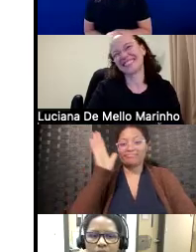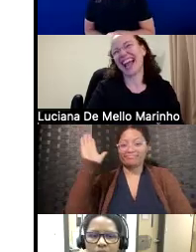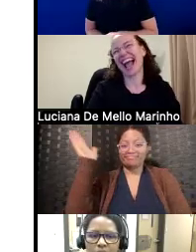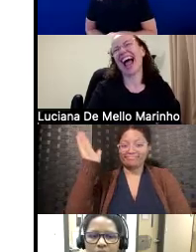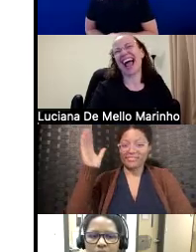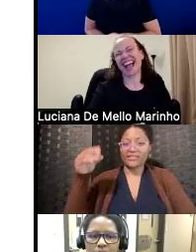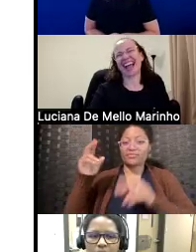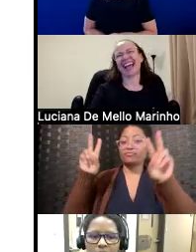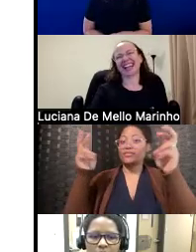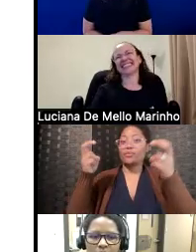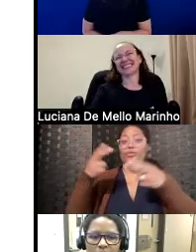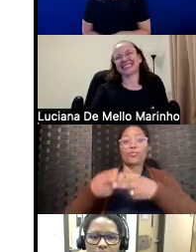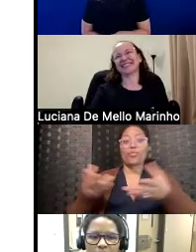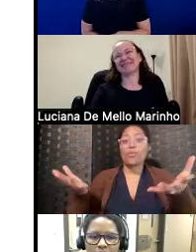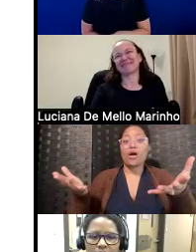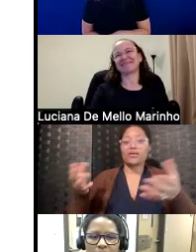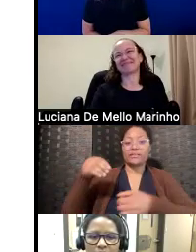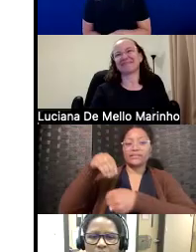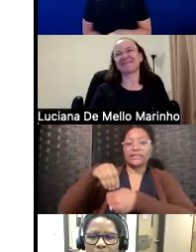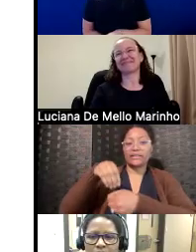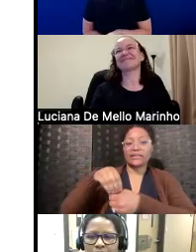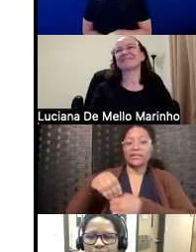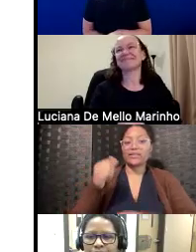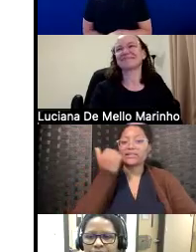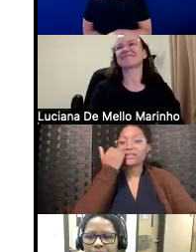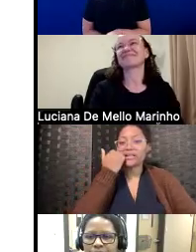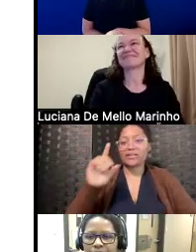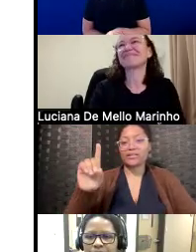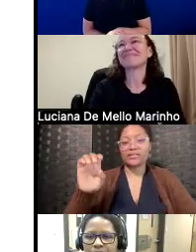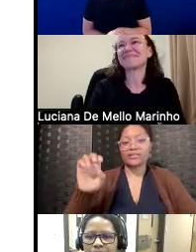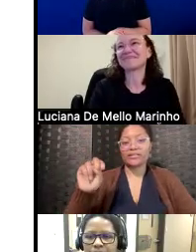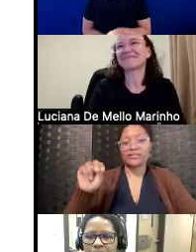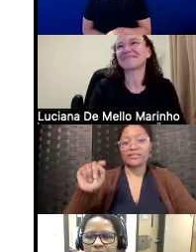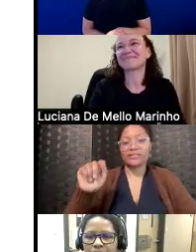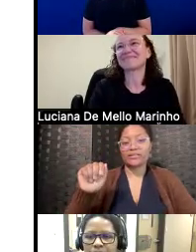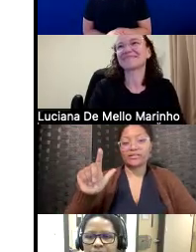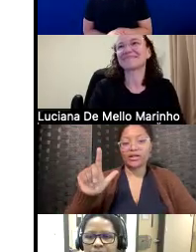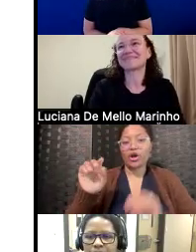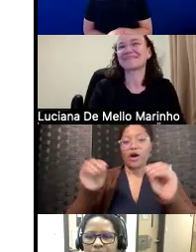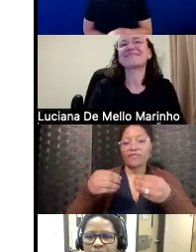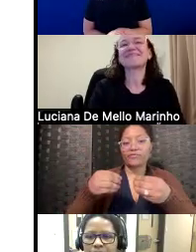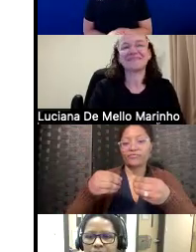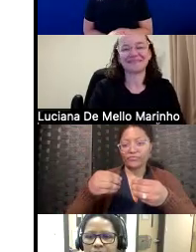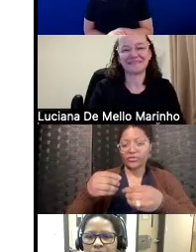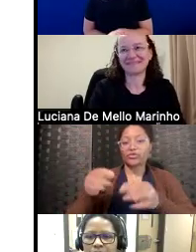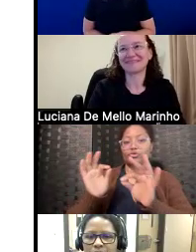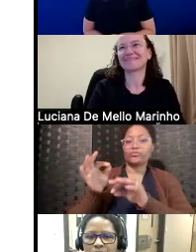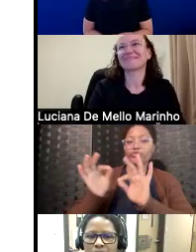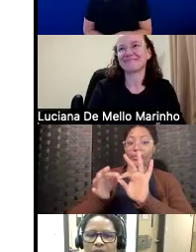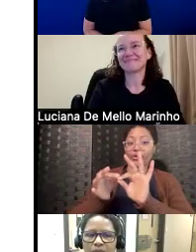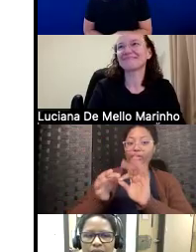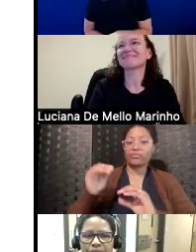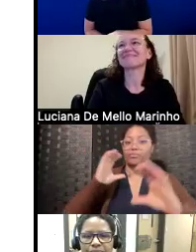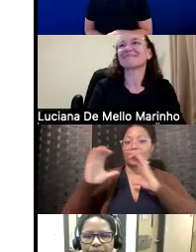Marino, and she will be presenting on inside the dental